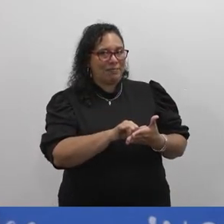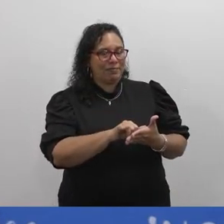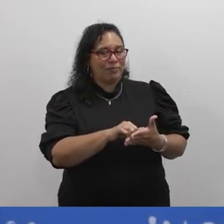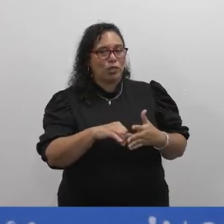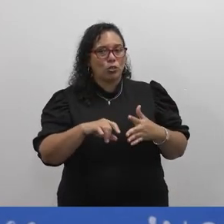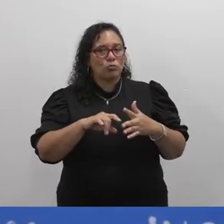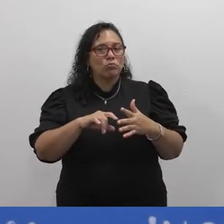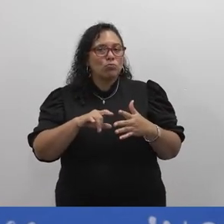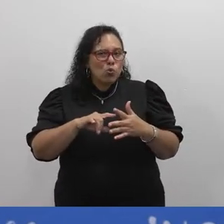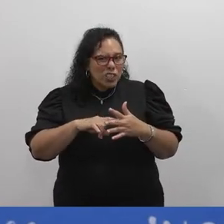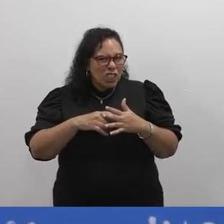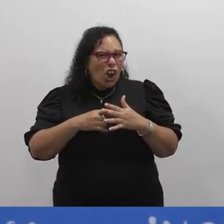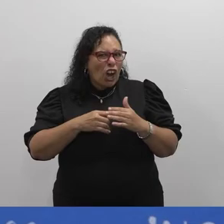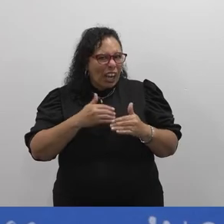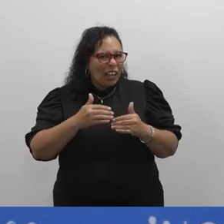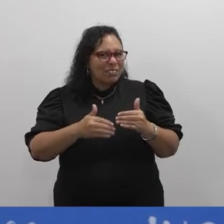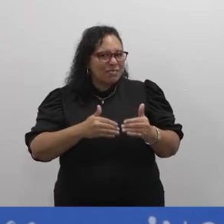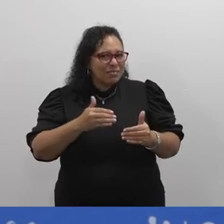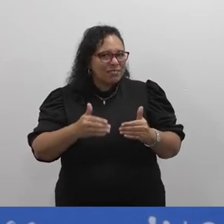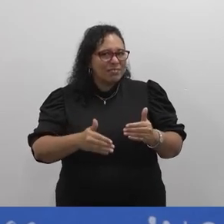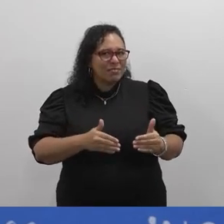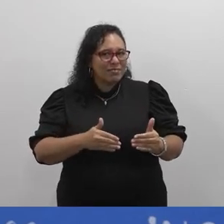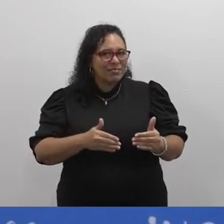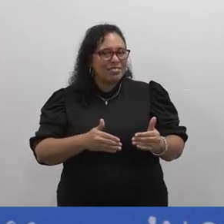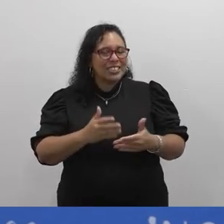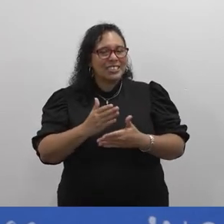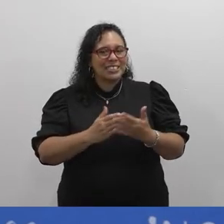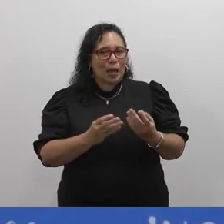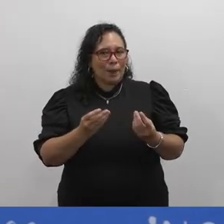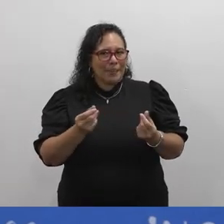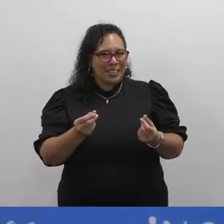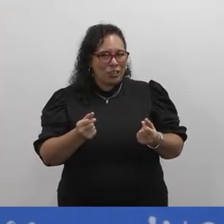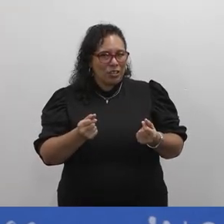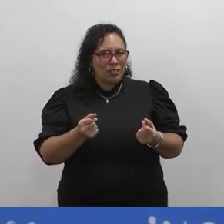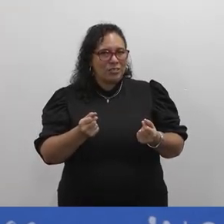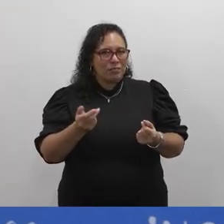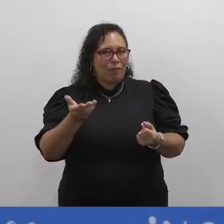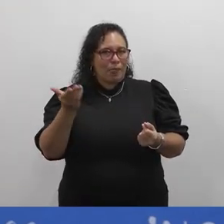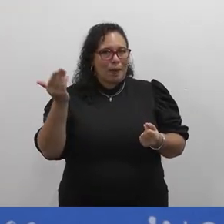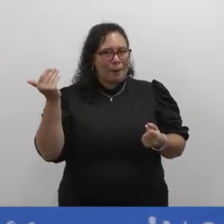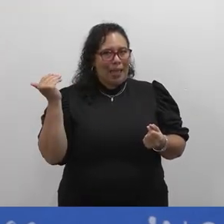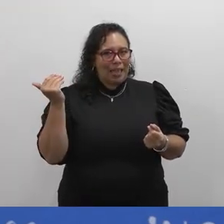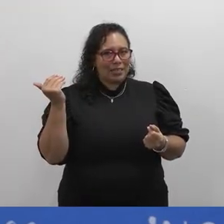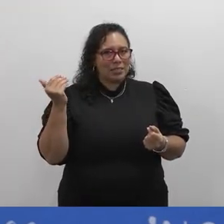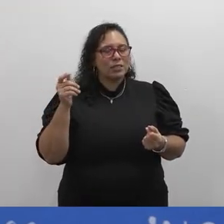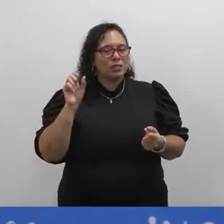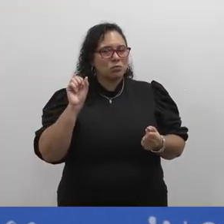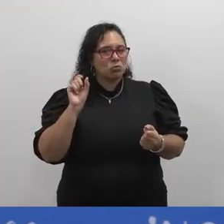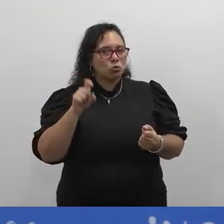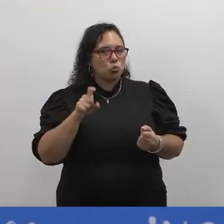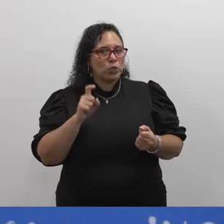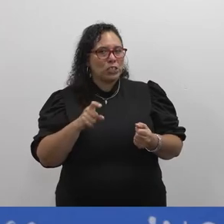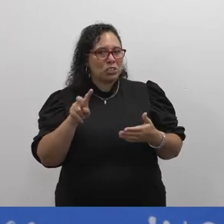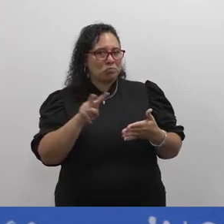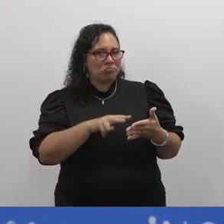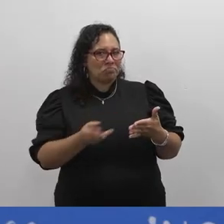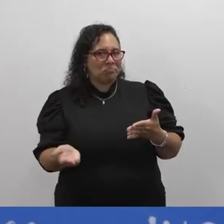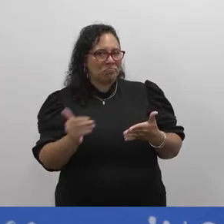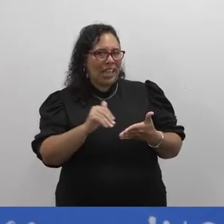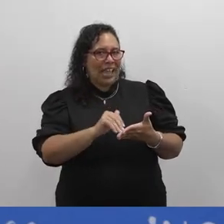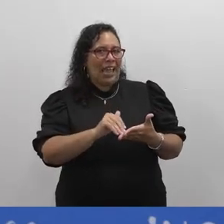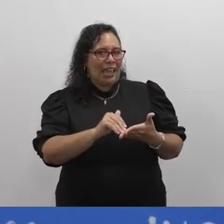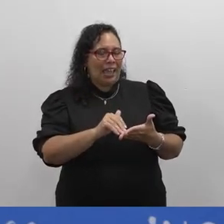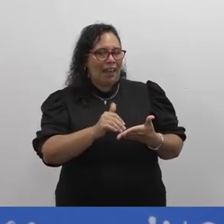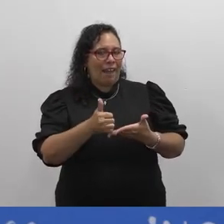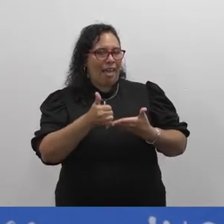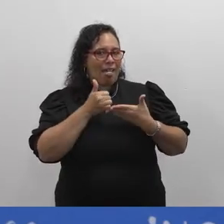starting to get there, but we do have some materials that are from the past that I think we could revisit as a board to